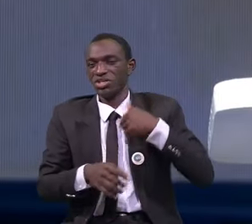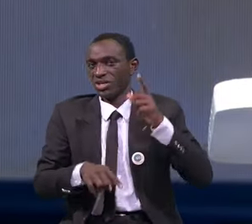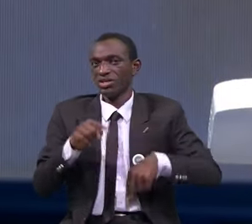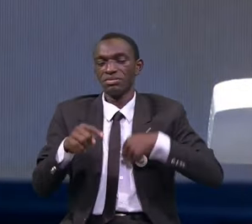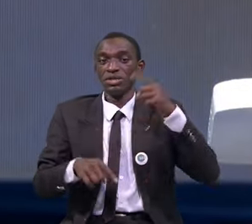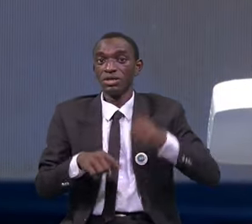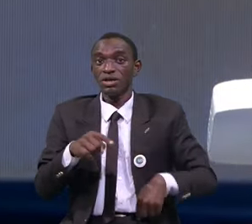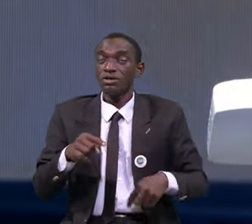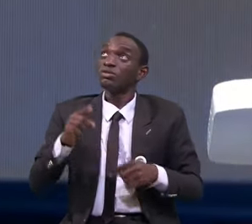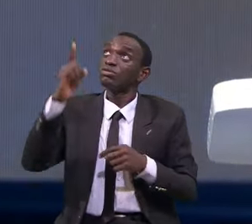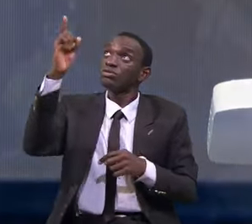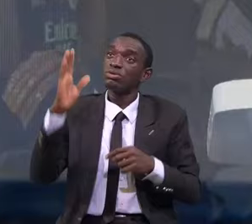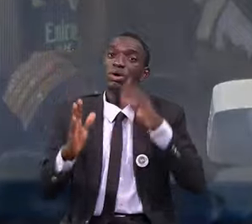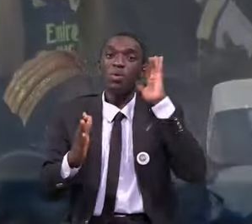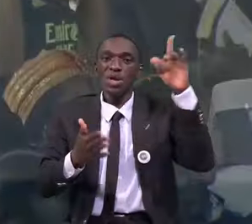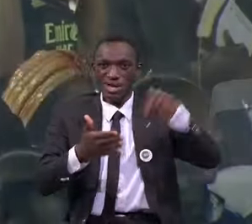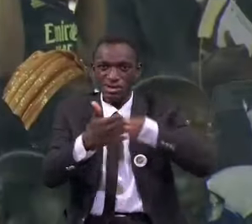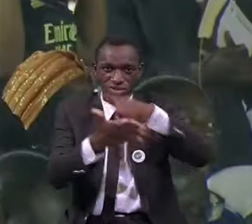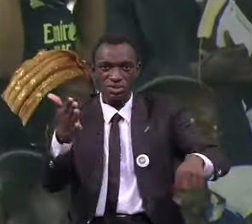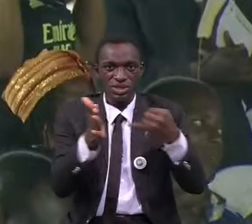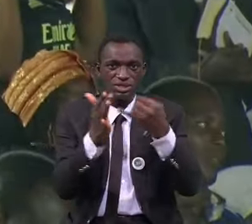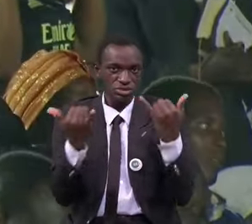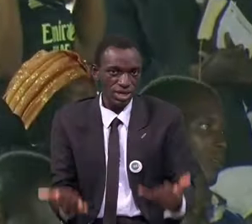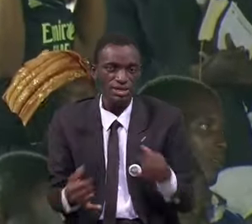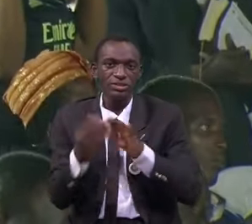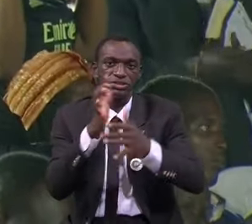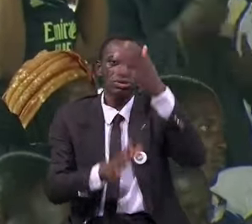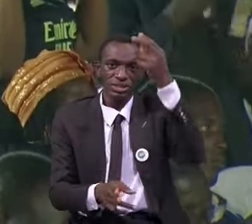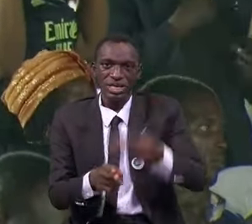It's canceled tonight in Jesus' name.